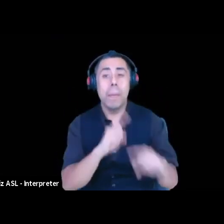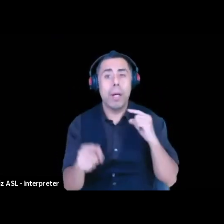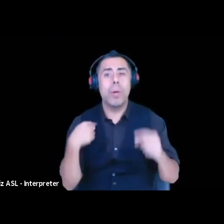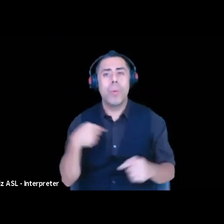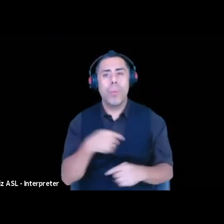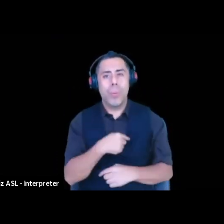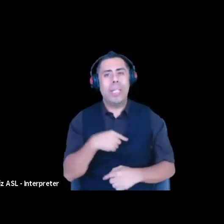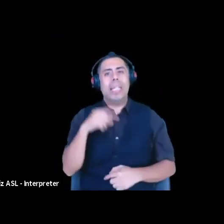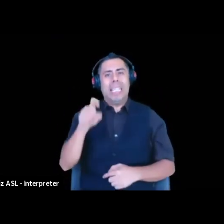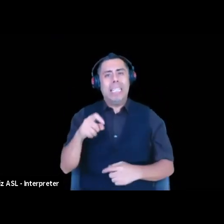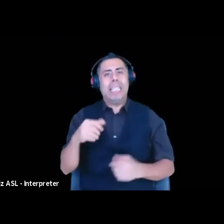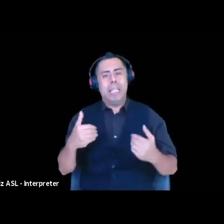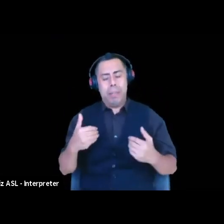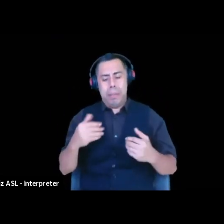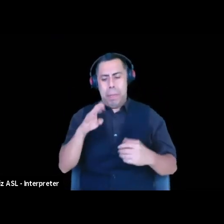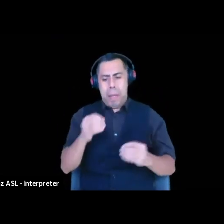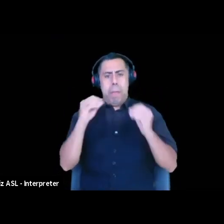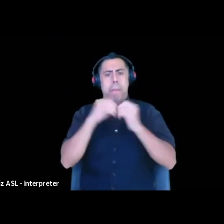plays, on TV.